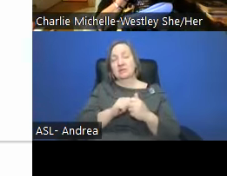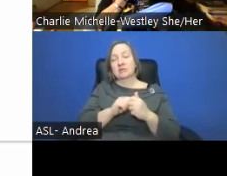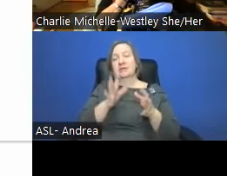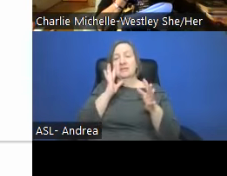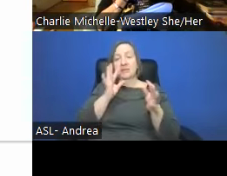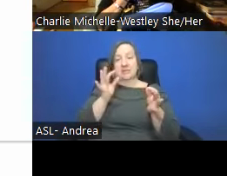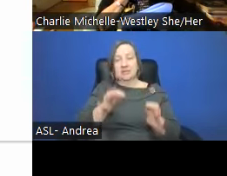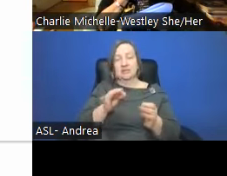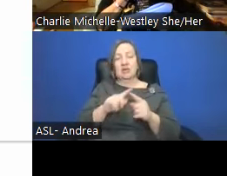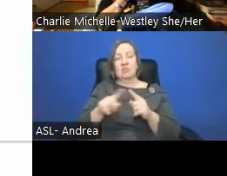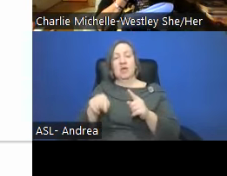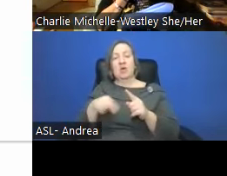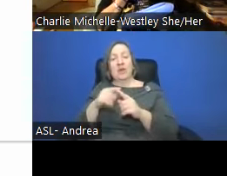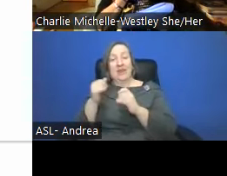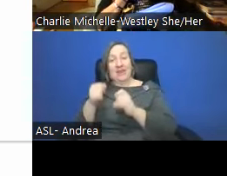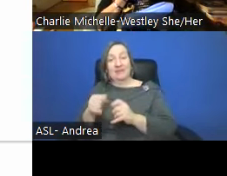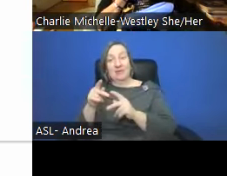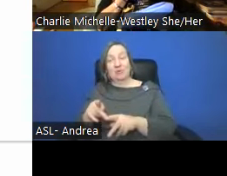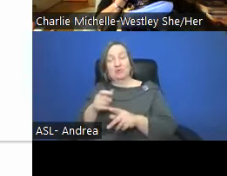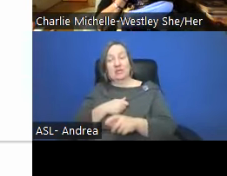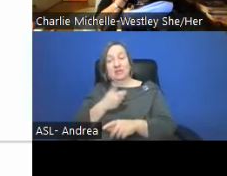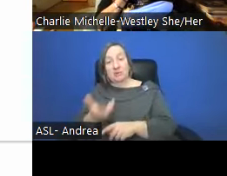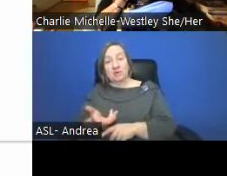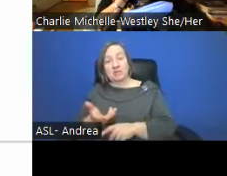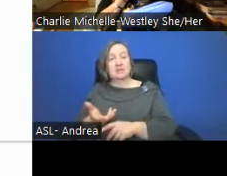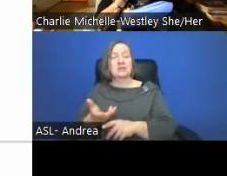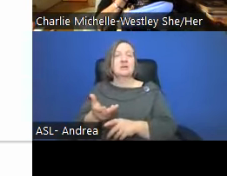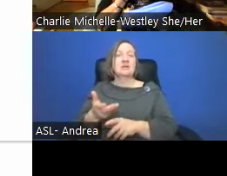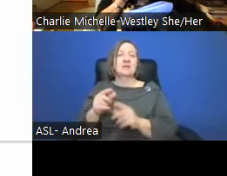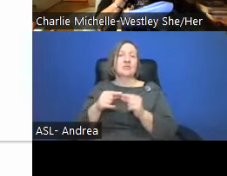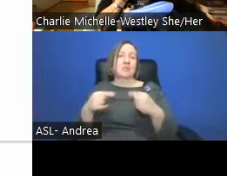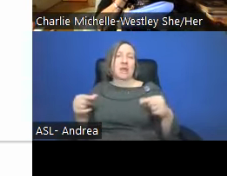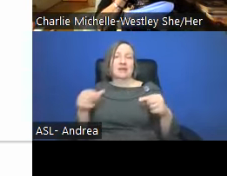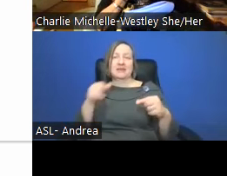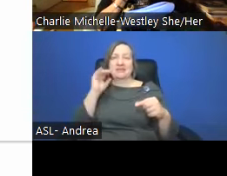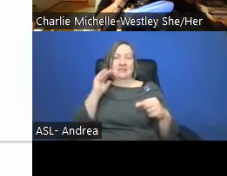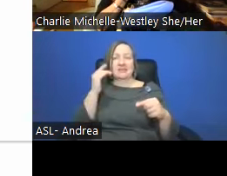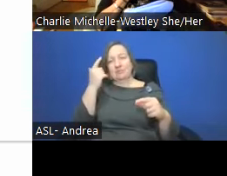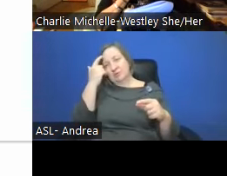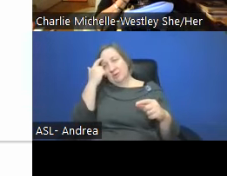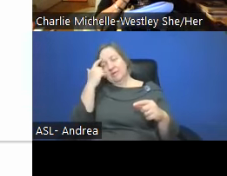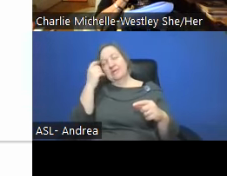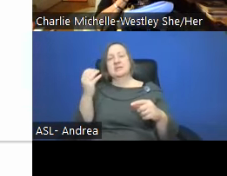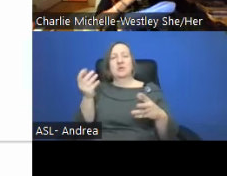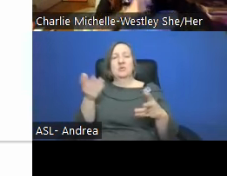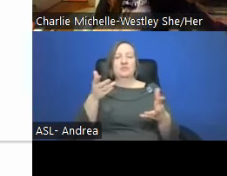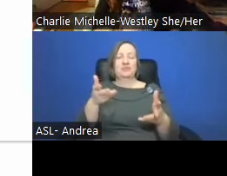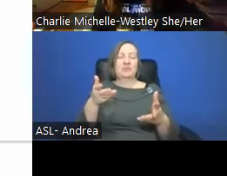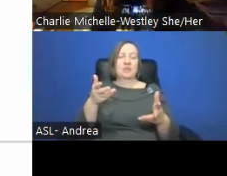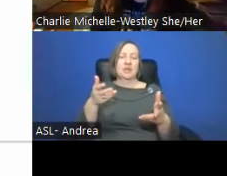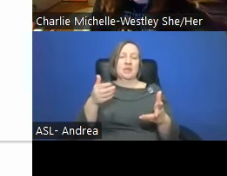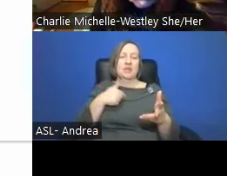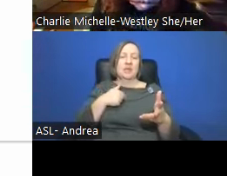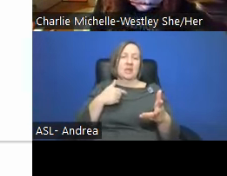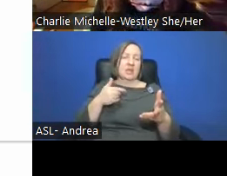decision. But when it's an individual person expressing it, that grammatically it didn't seem to make sense. So I